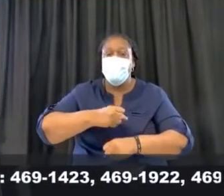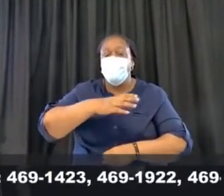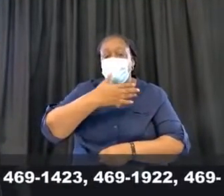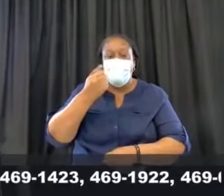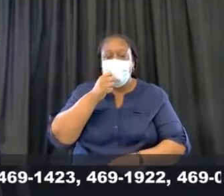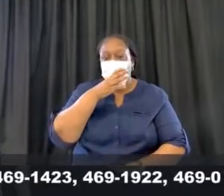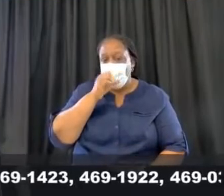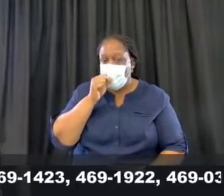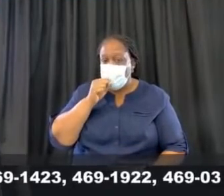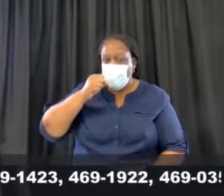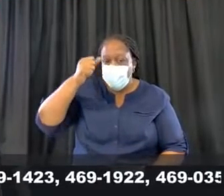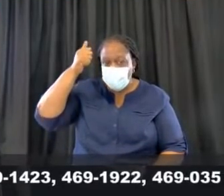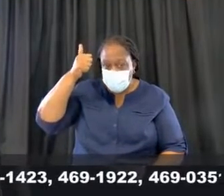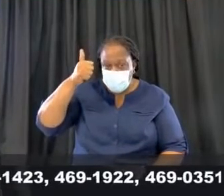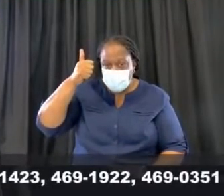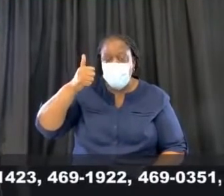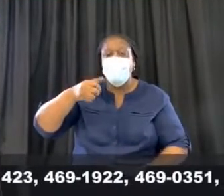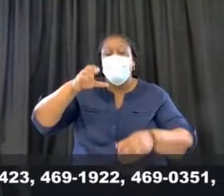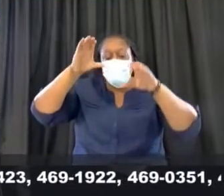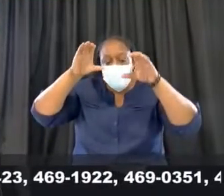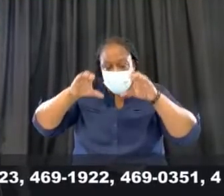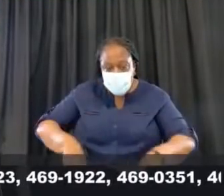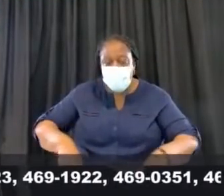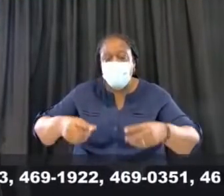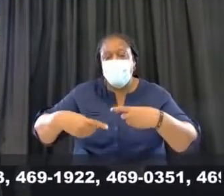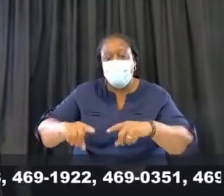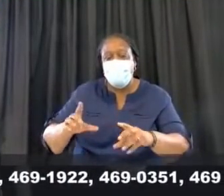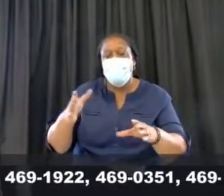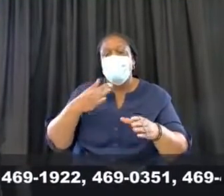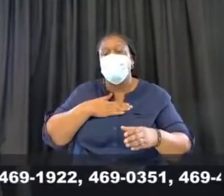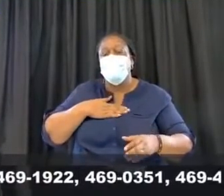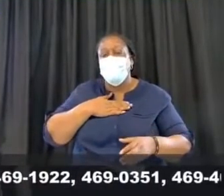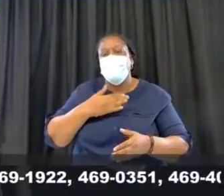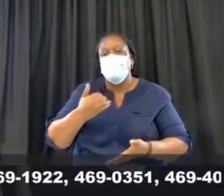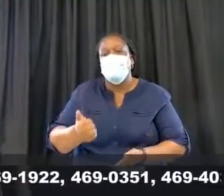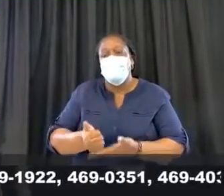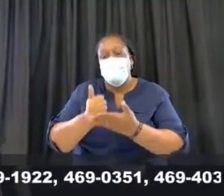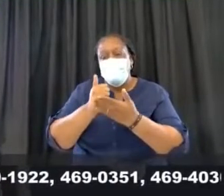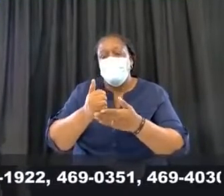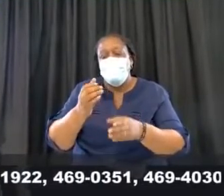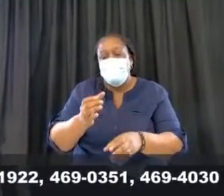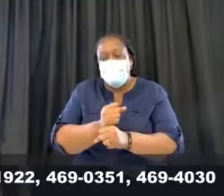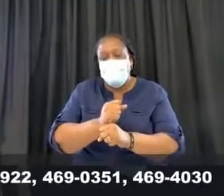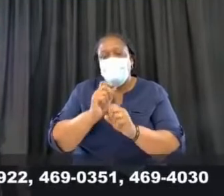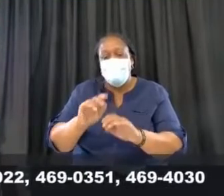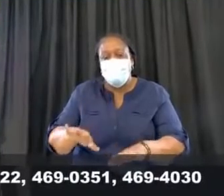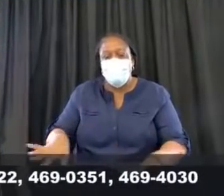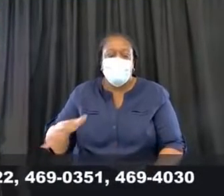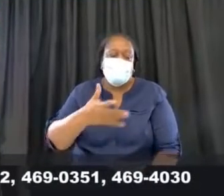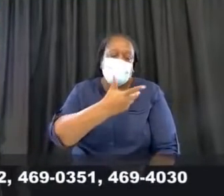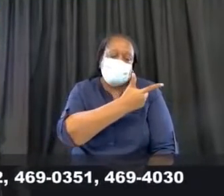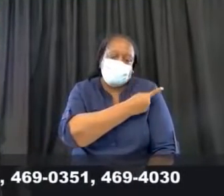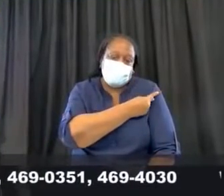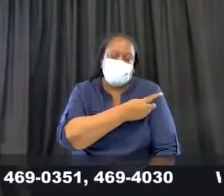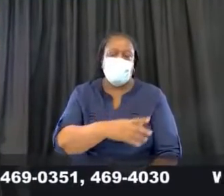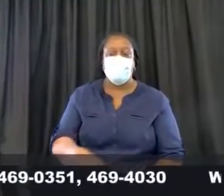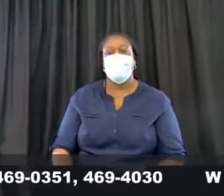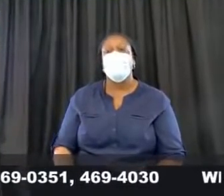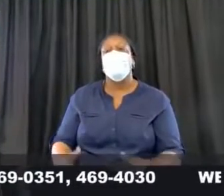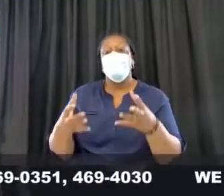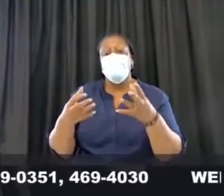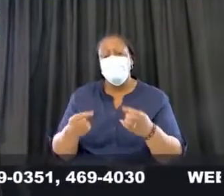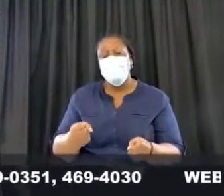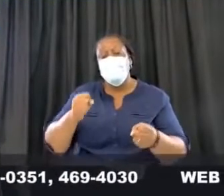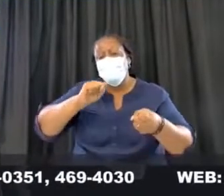deadly virus, and we need to focus on getting as many persons as possible vaccinated so that we can move forward. Thank you.